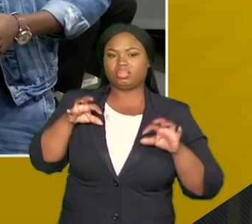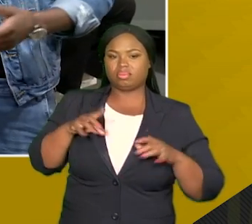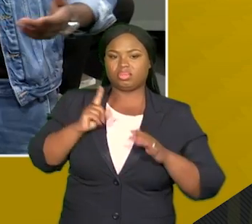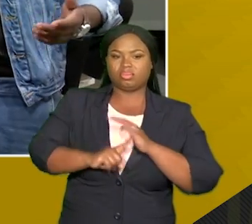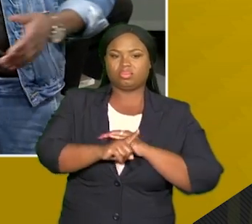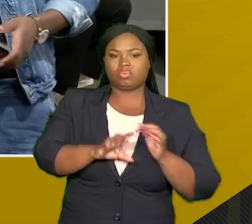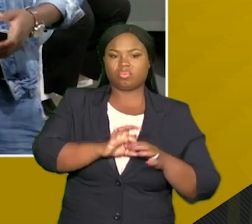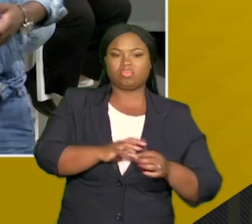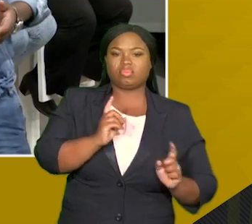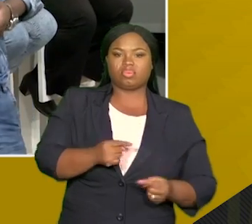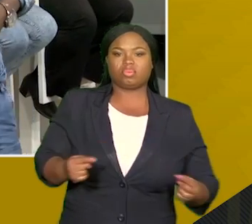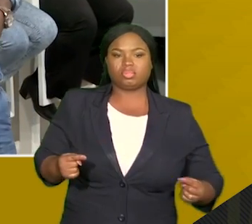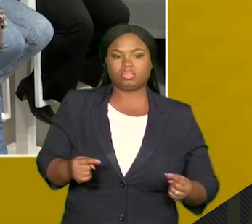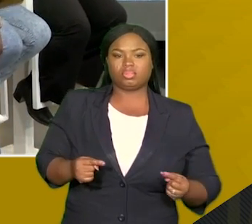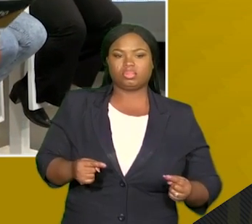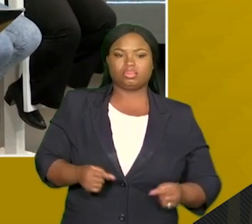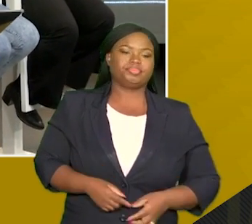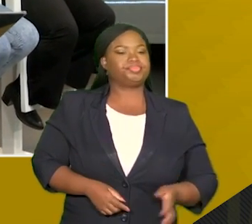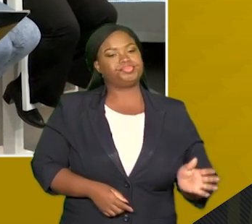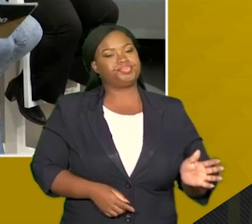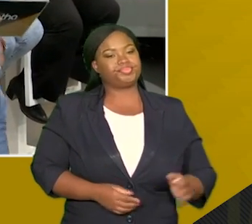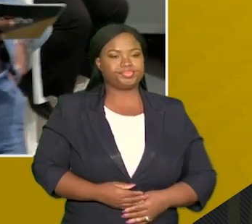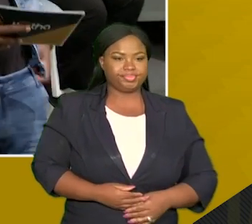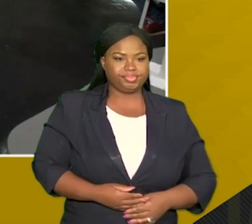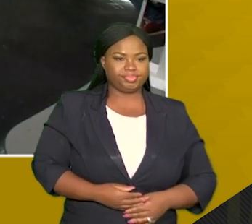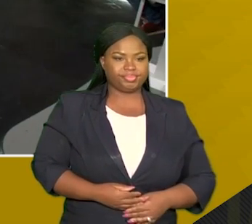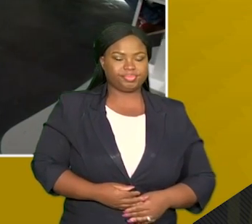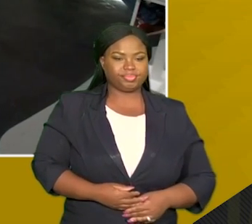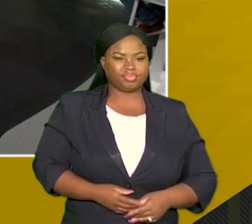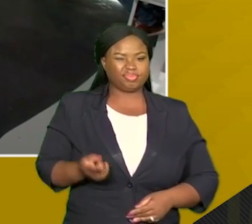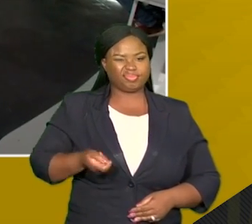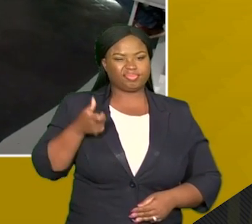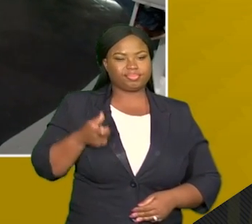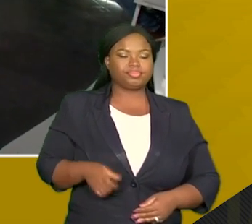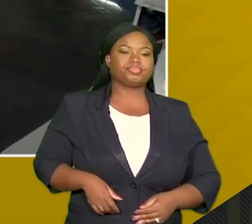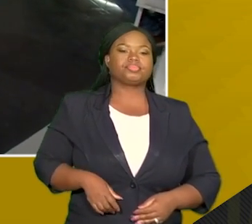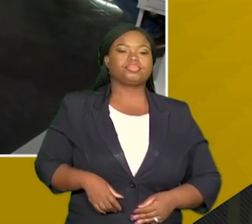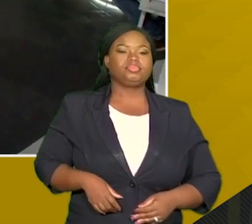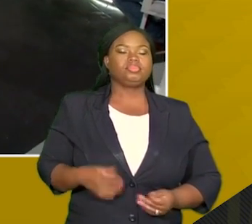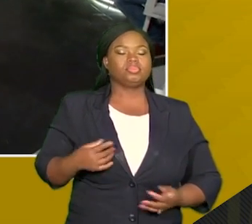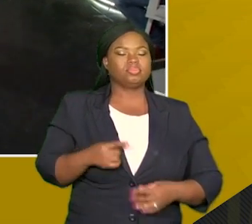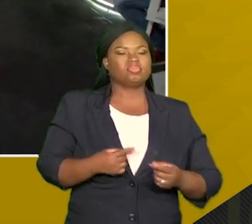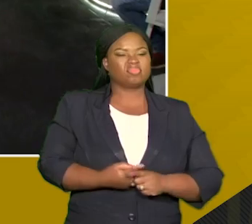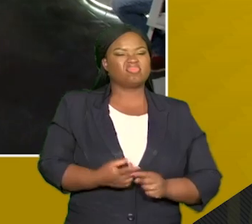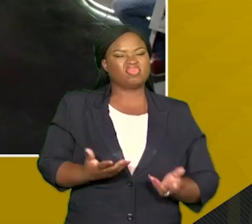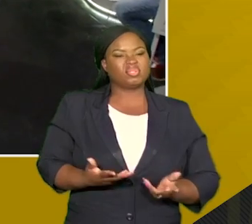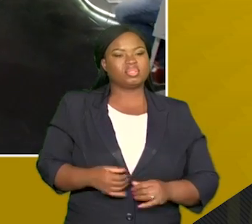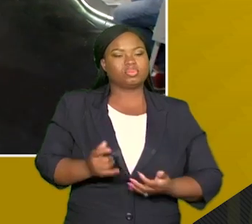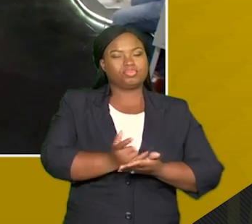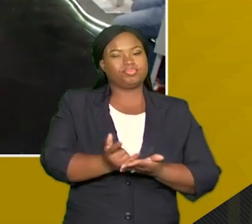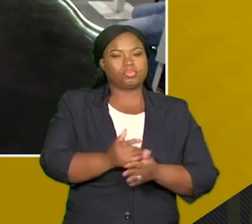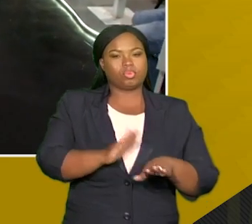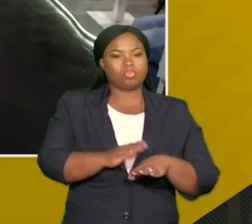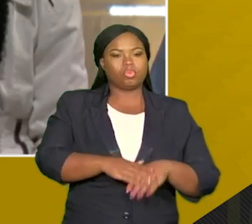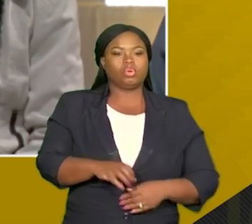nisondele kunina so nithola sen protected. Let's come to your side, Nicolette. Yeah, I mean, let's talk a little bit. Let's bring in a bit of lighter note in terms of the conversation.